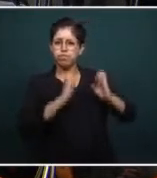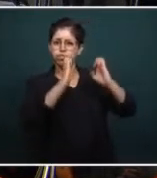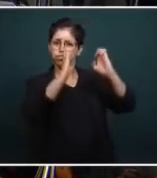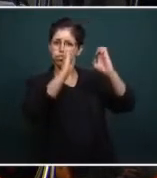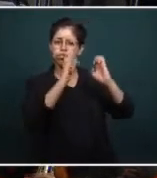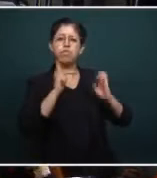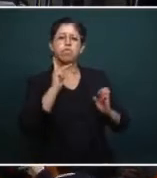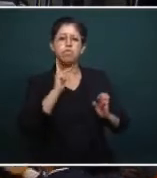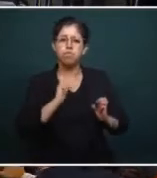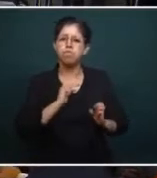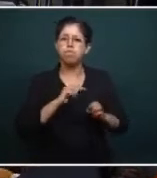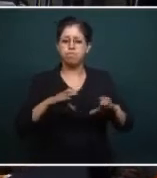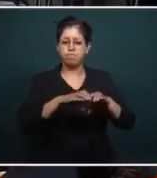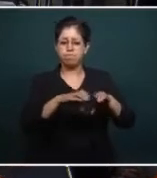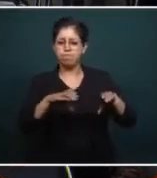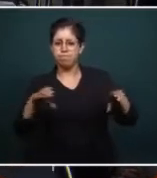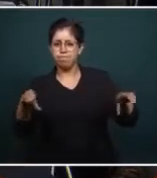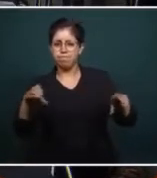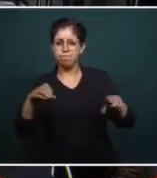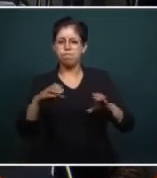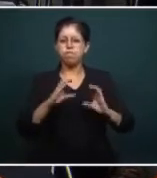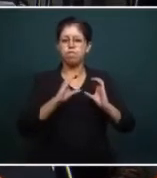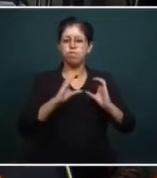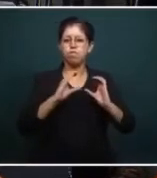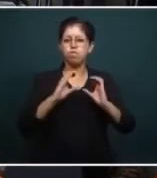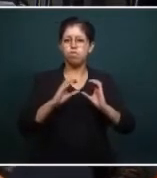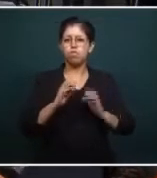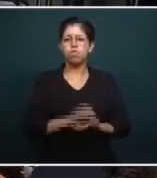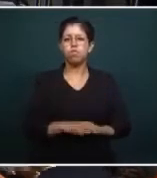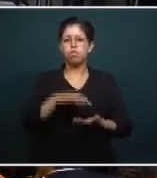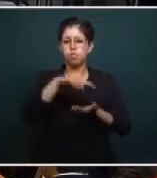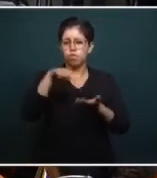and also the ducts and also